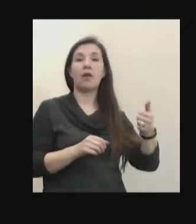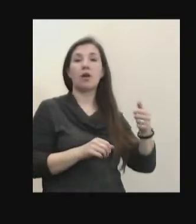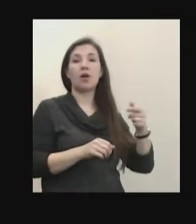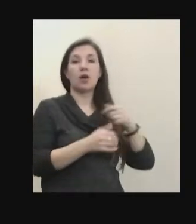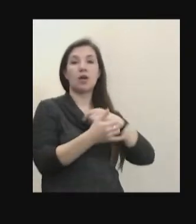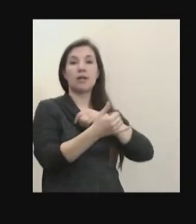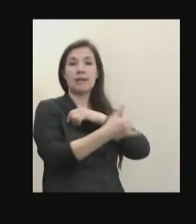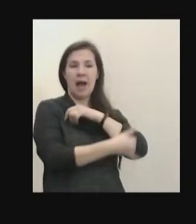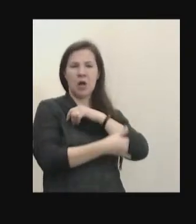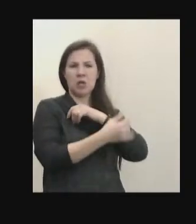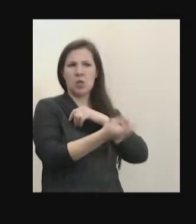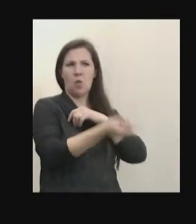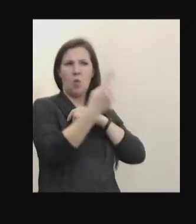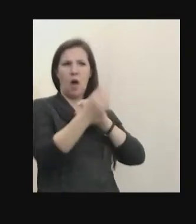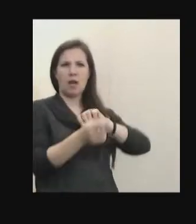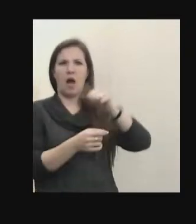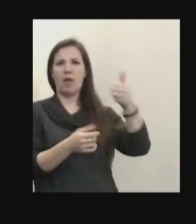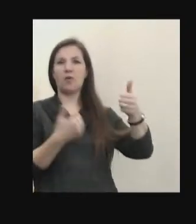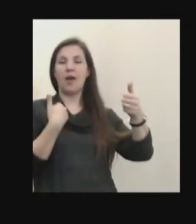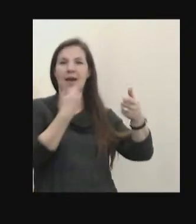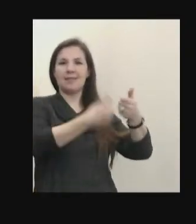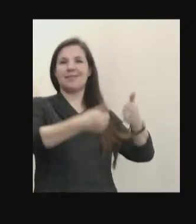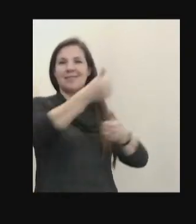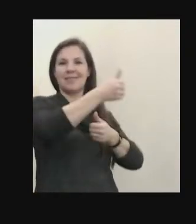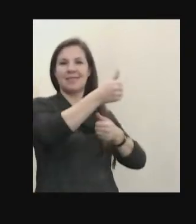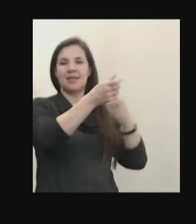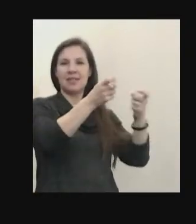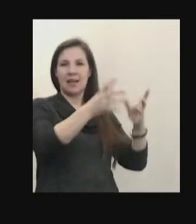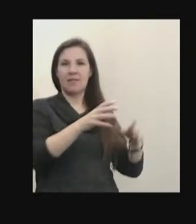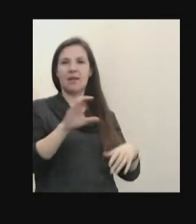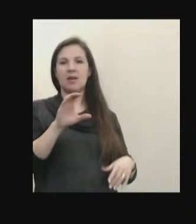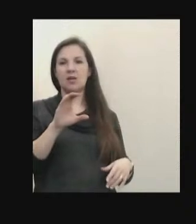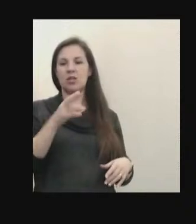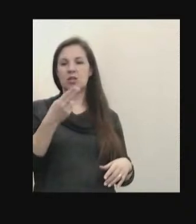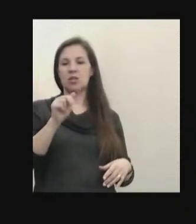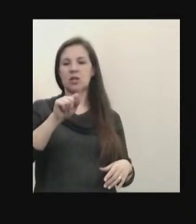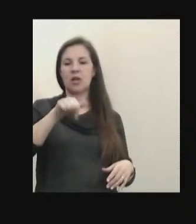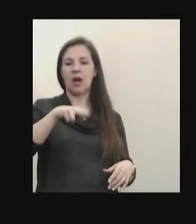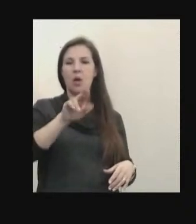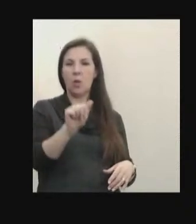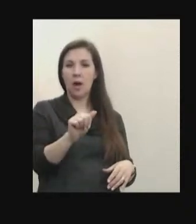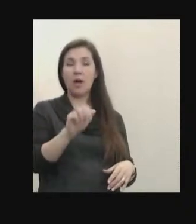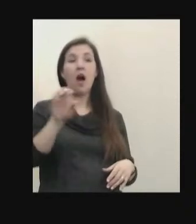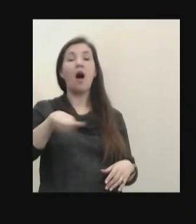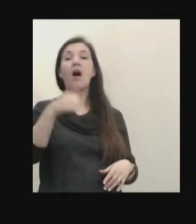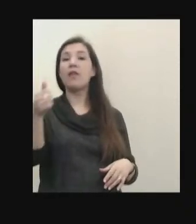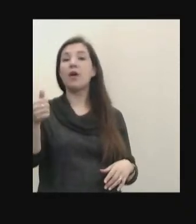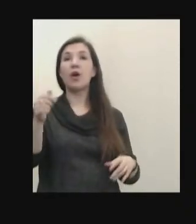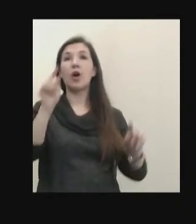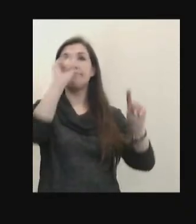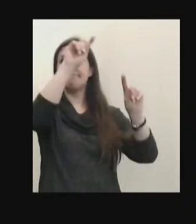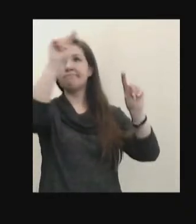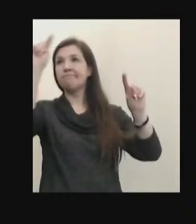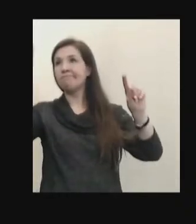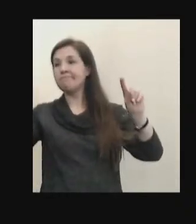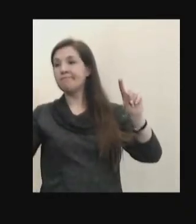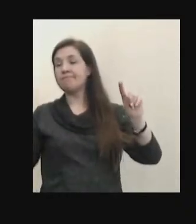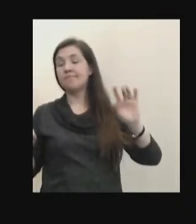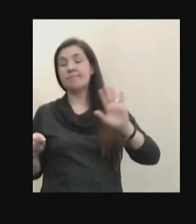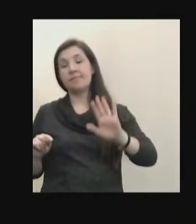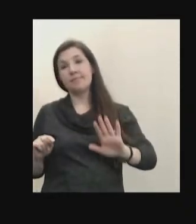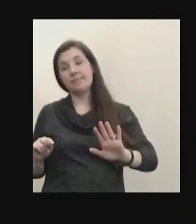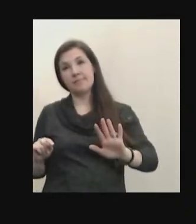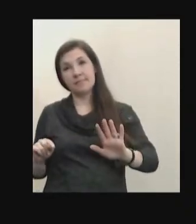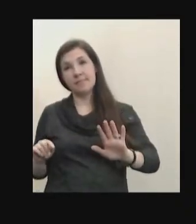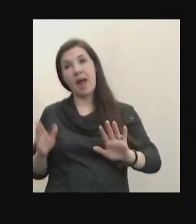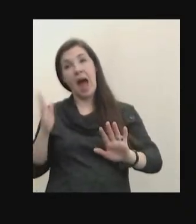in Erie County that has a county executive. That is Chautauqua County. Other counties, I'm going to say this right now, and I know it's going to get them